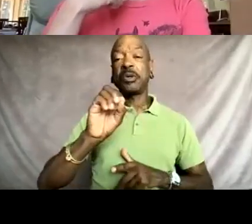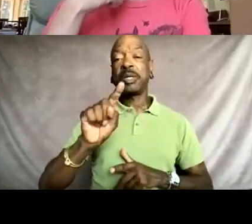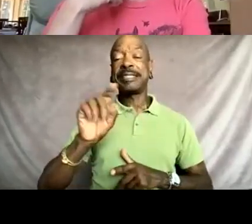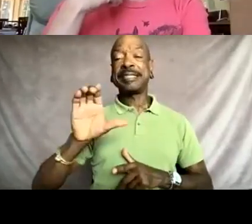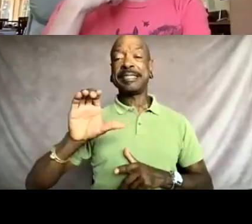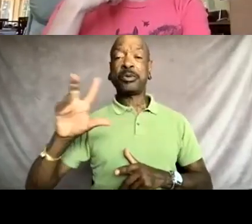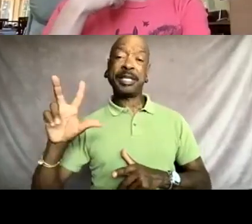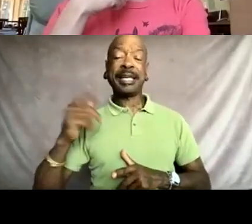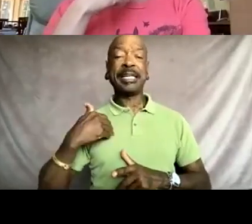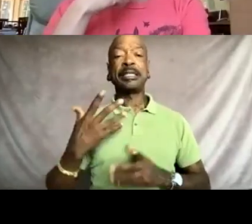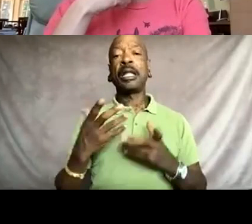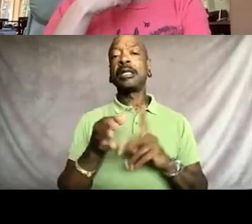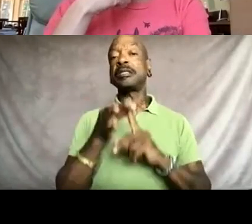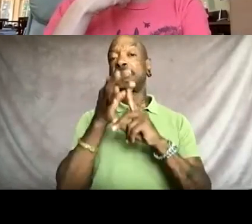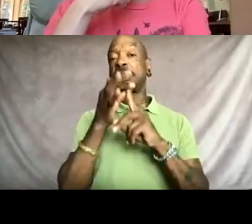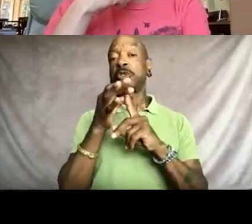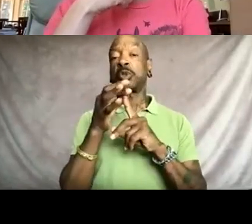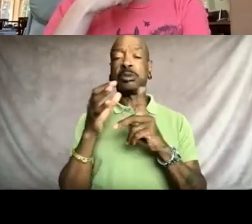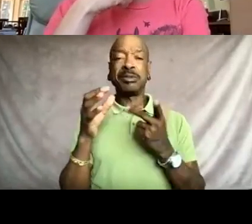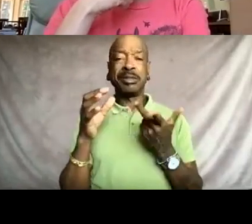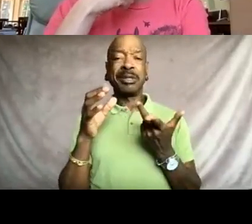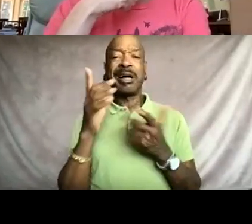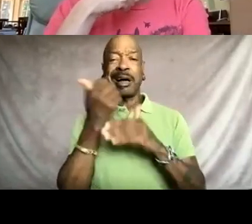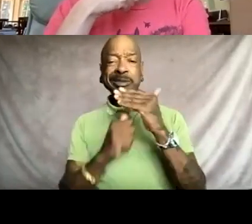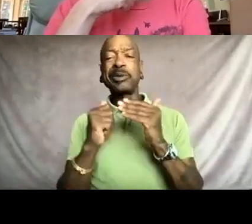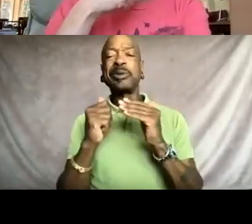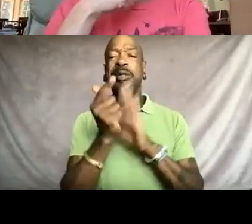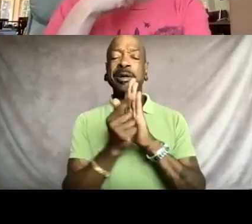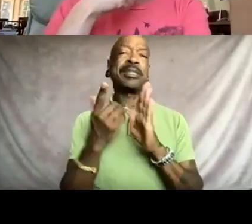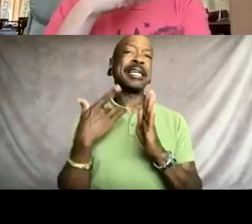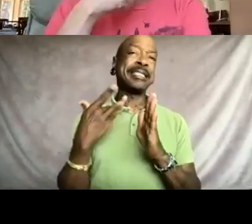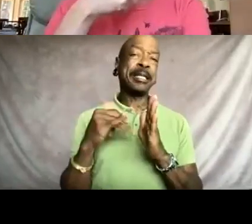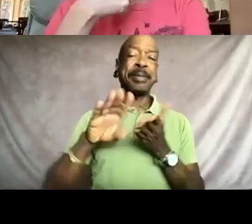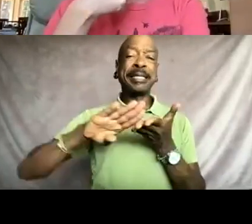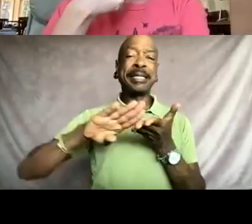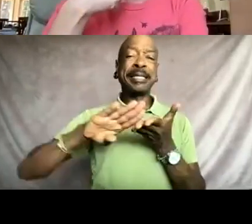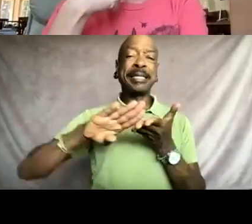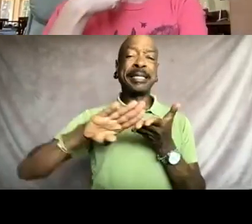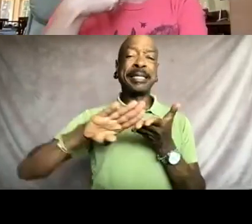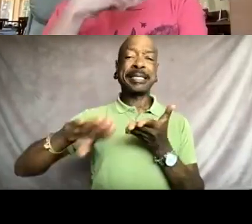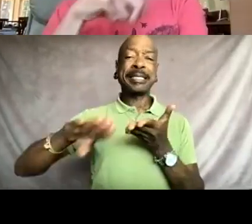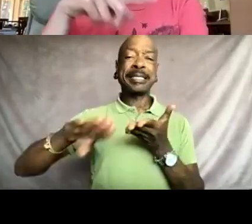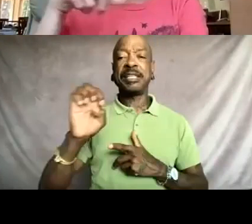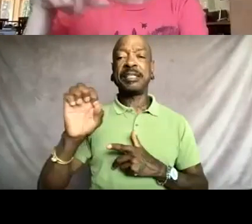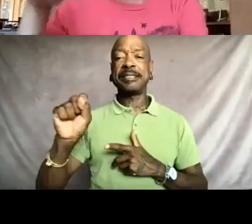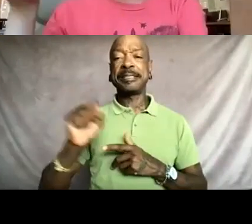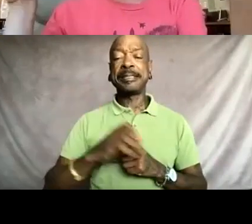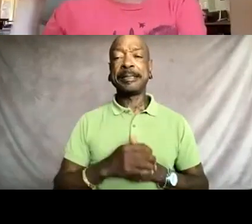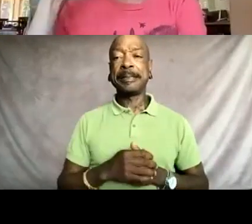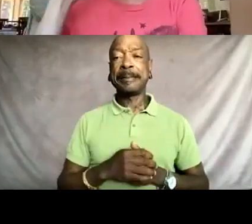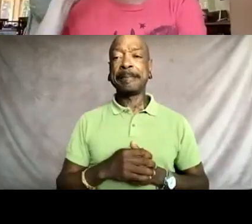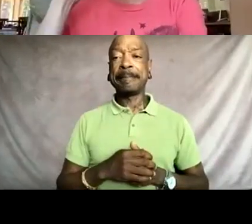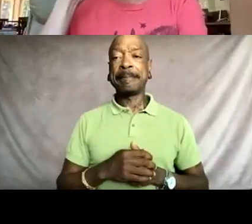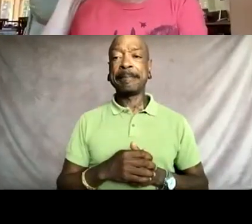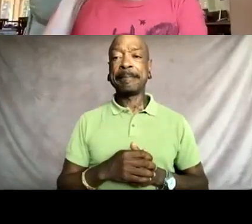of special treatment under the law. They tend to be exempt from a lot of fees, exempt from jumping through a lot of